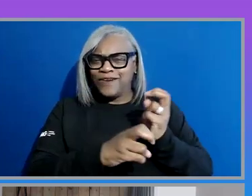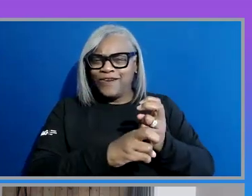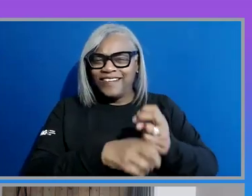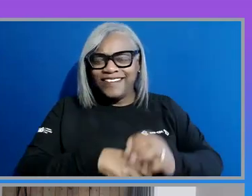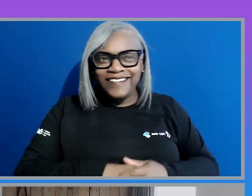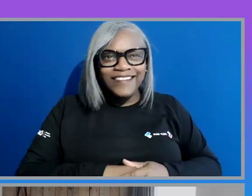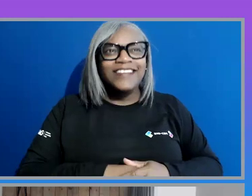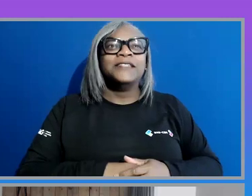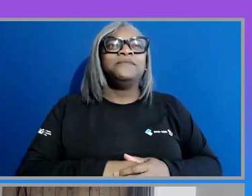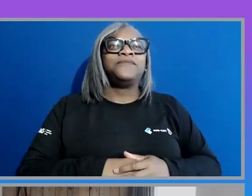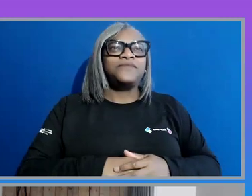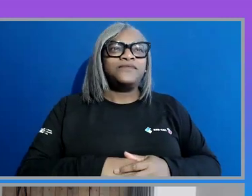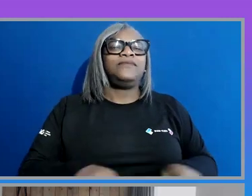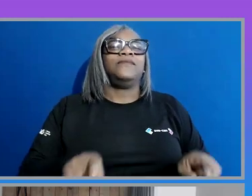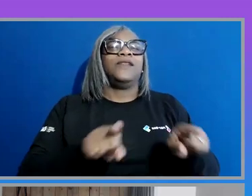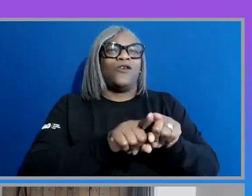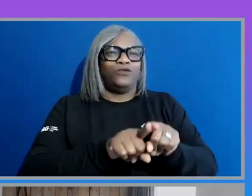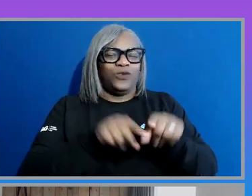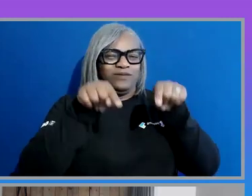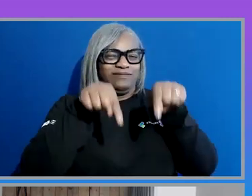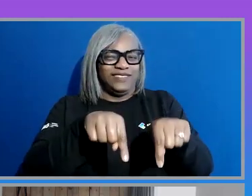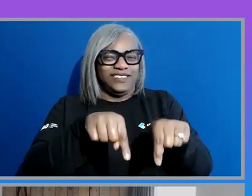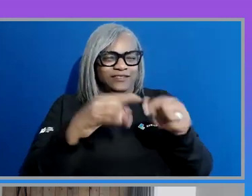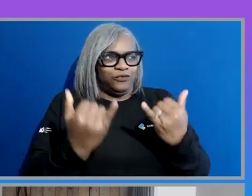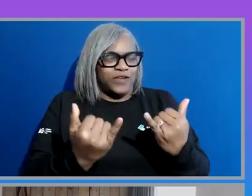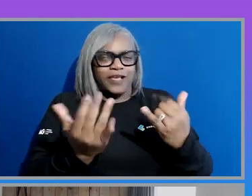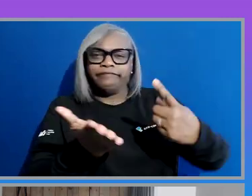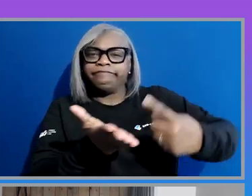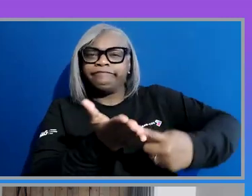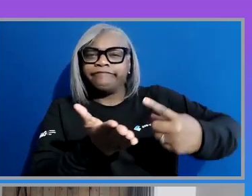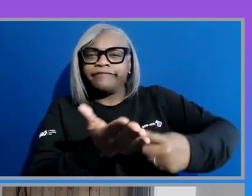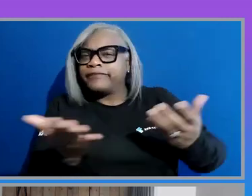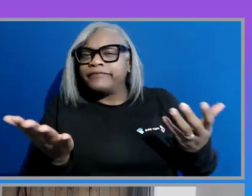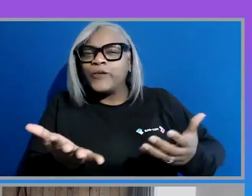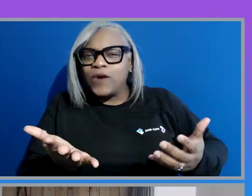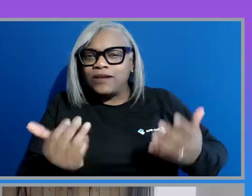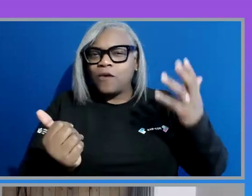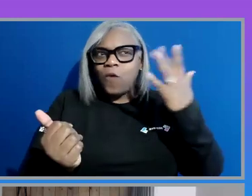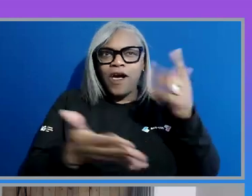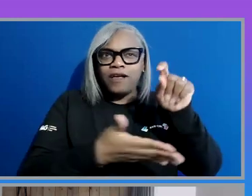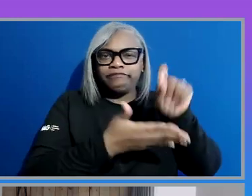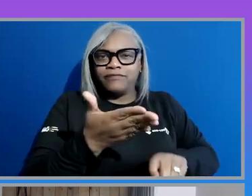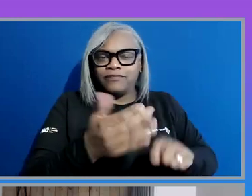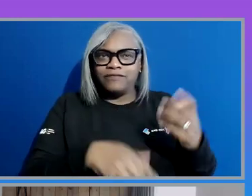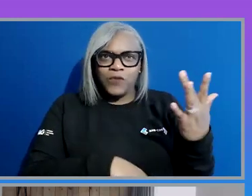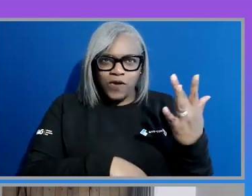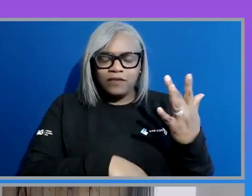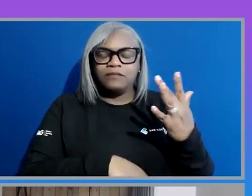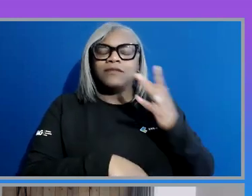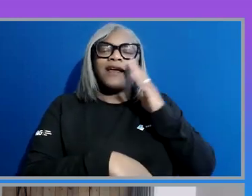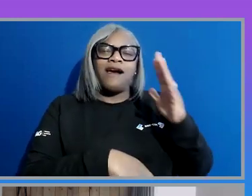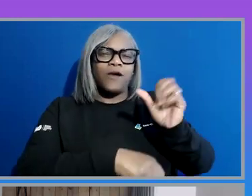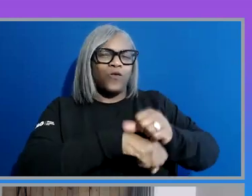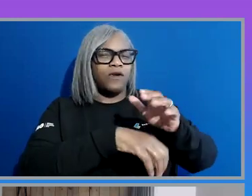Anyway, I want to take a minute and talk about why this talk. Why did I write this talk? I work on a design system, and you may have heard of it.